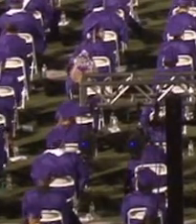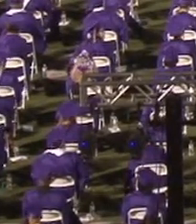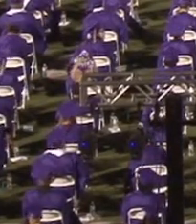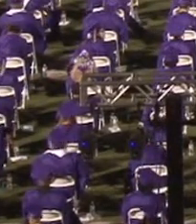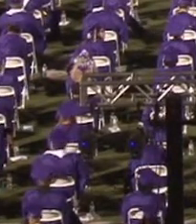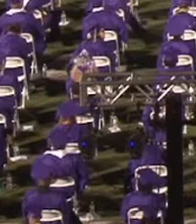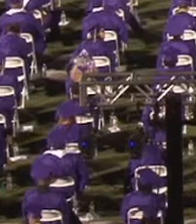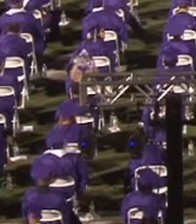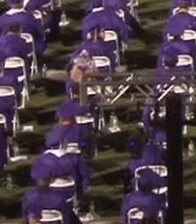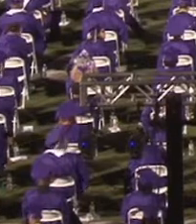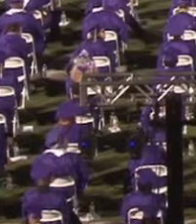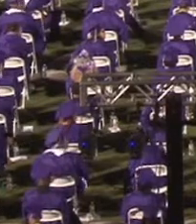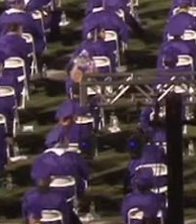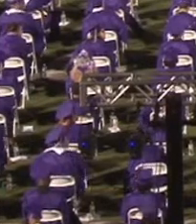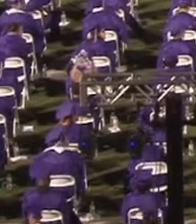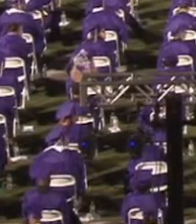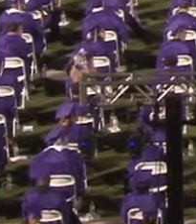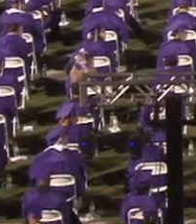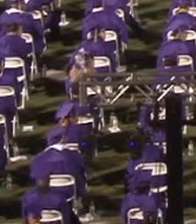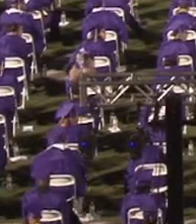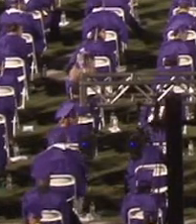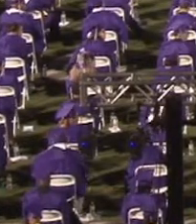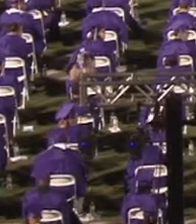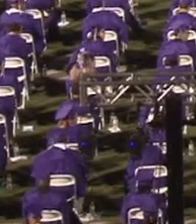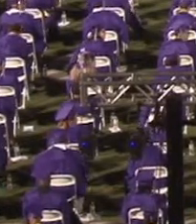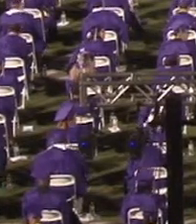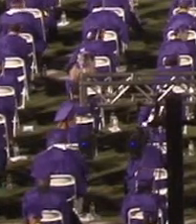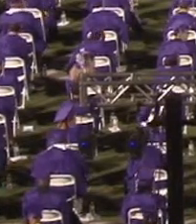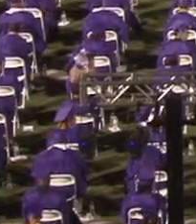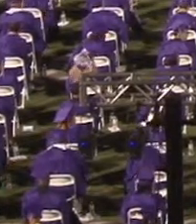Just waiting for the last few graduates to return to their seats.